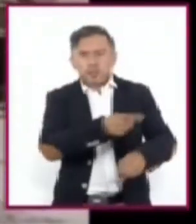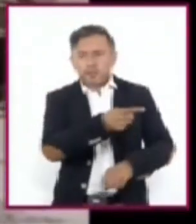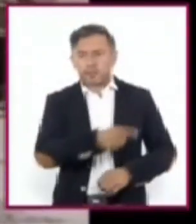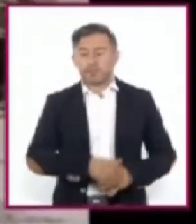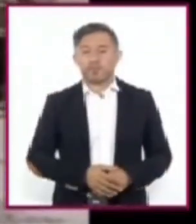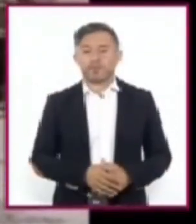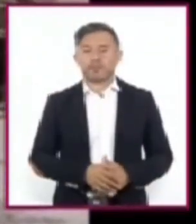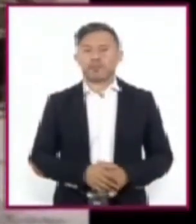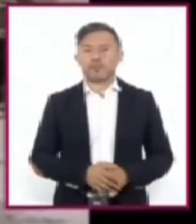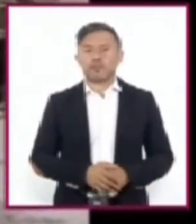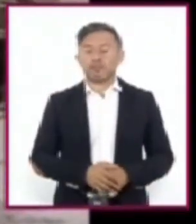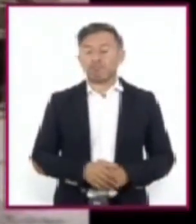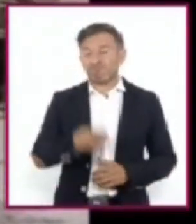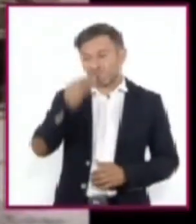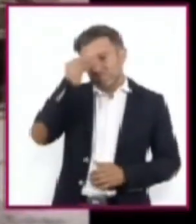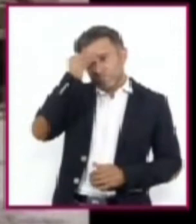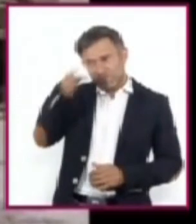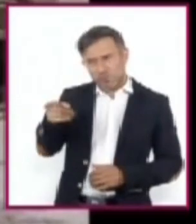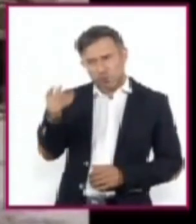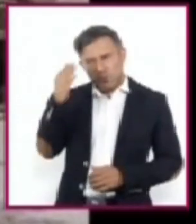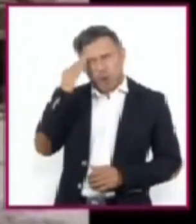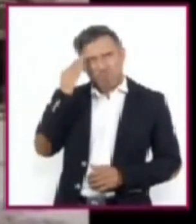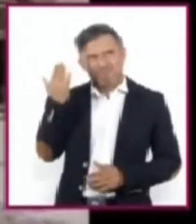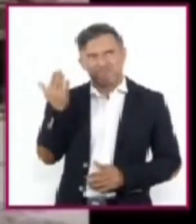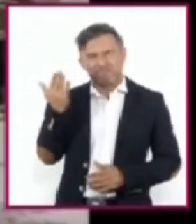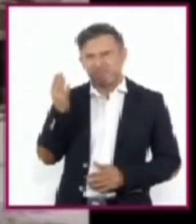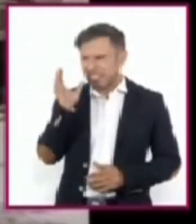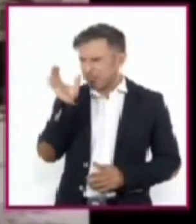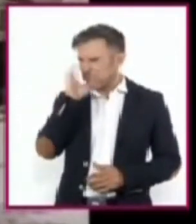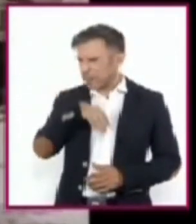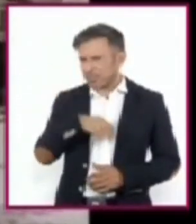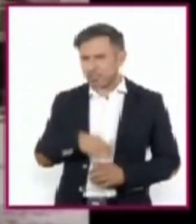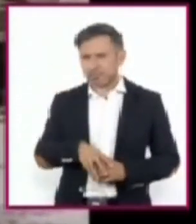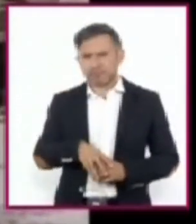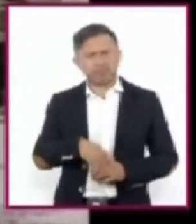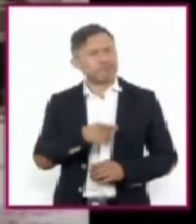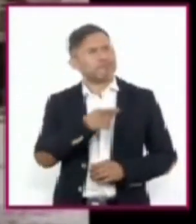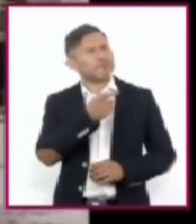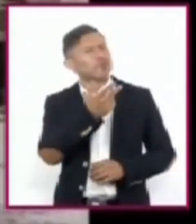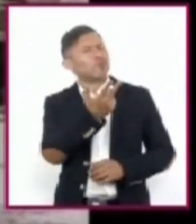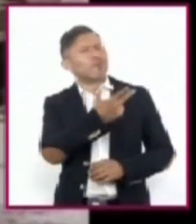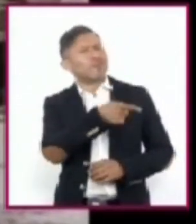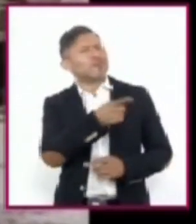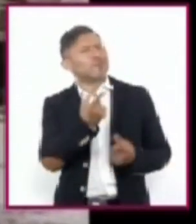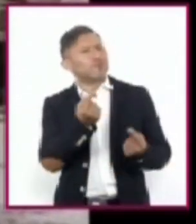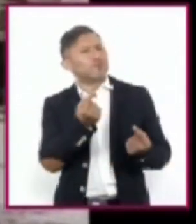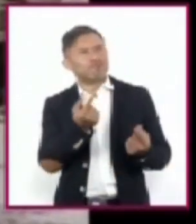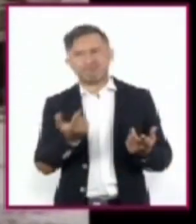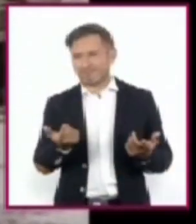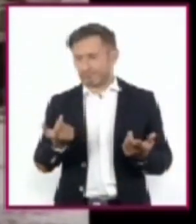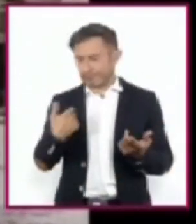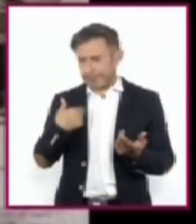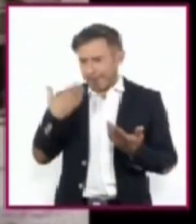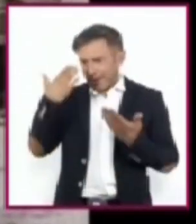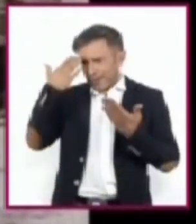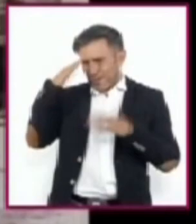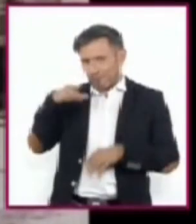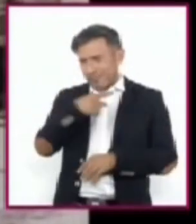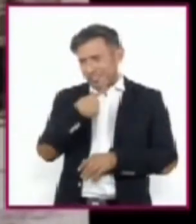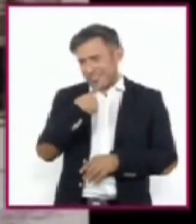You know, they're strange. What do they do? I don't know. He